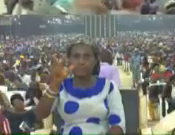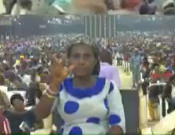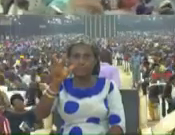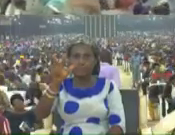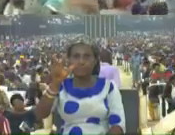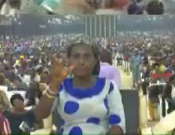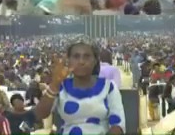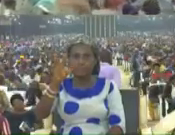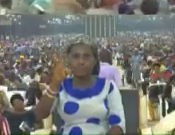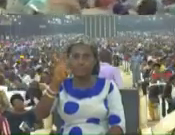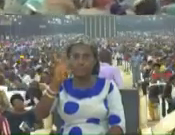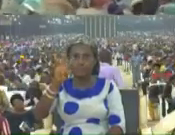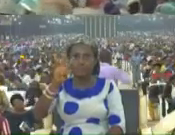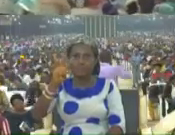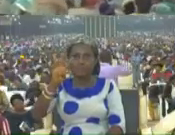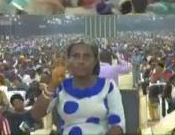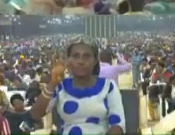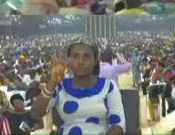Four.